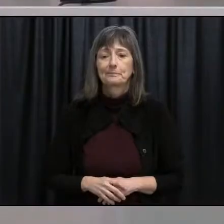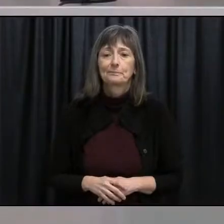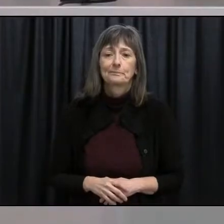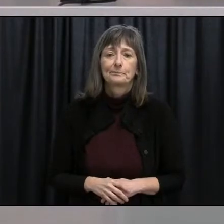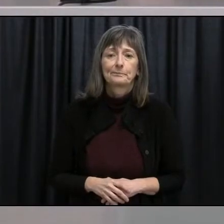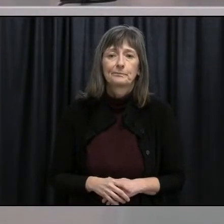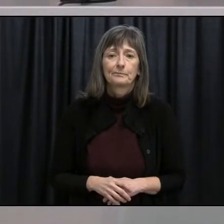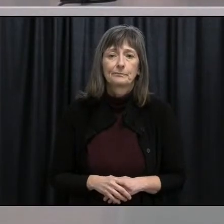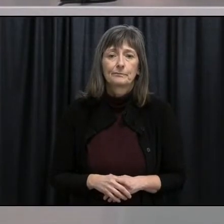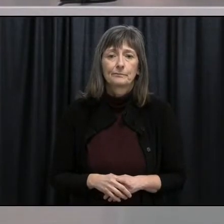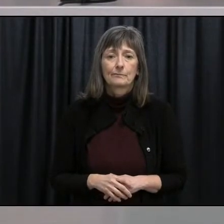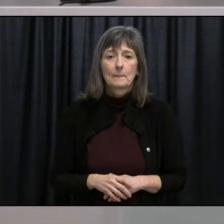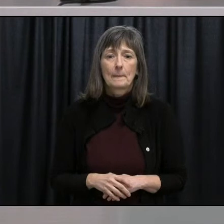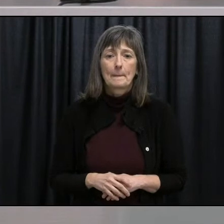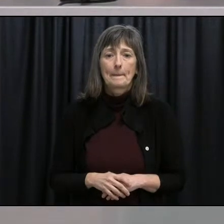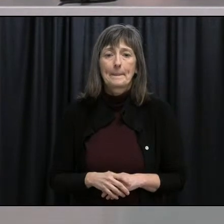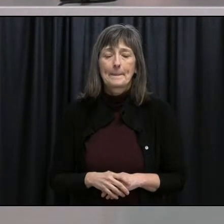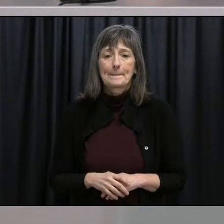Thank you.